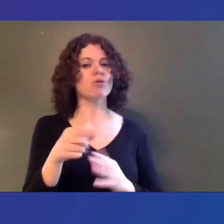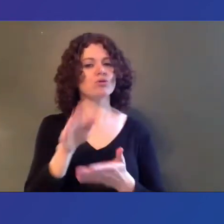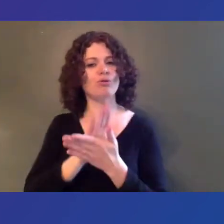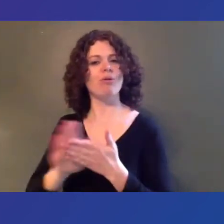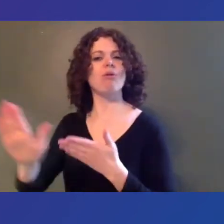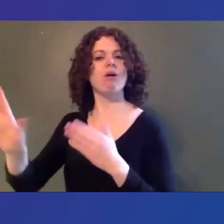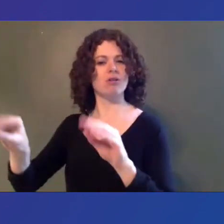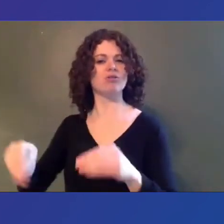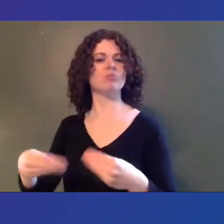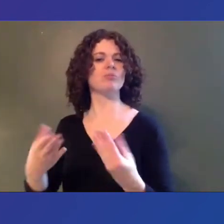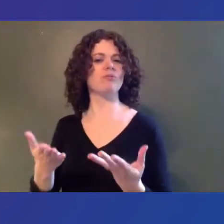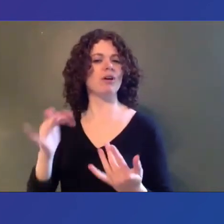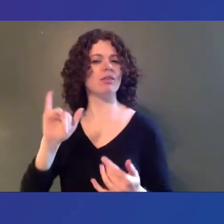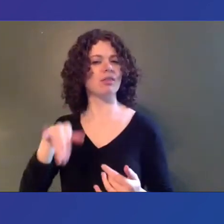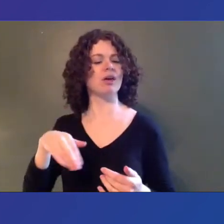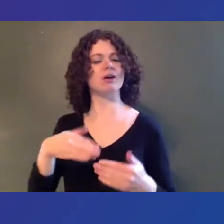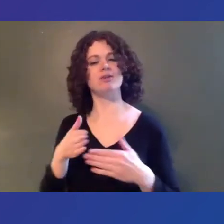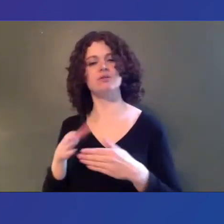things.